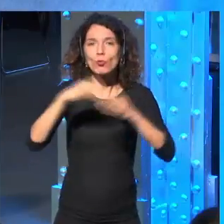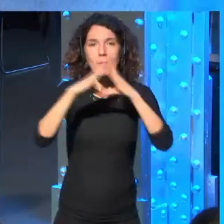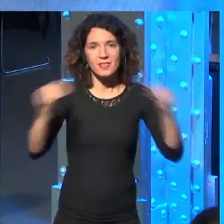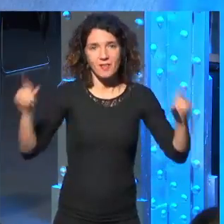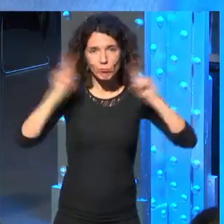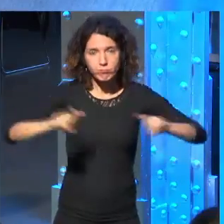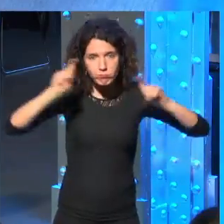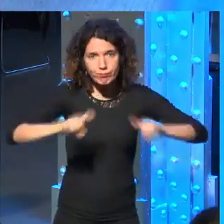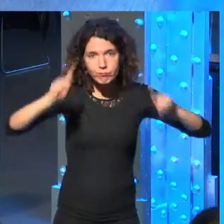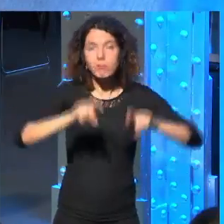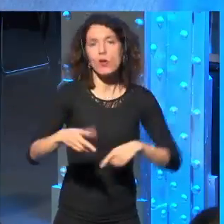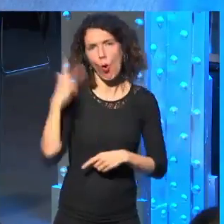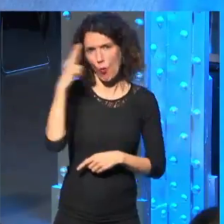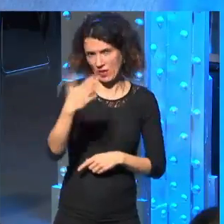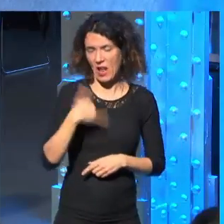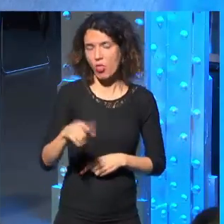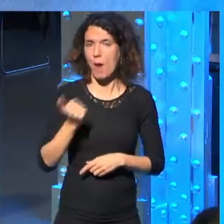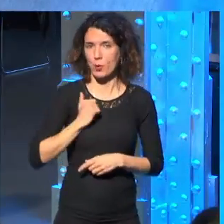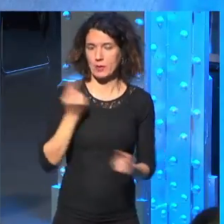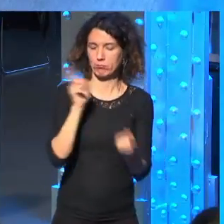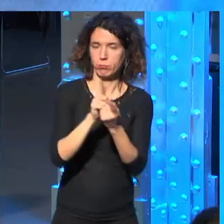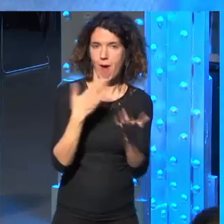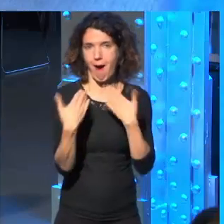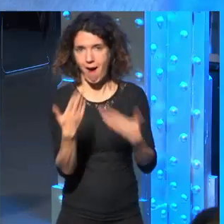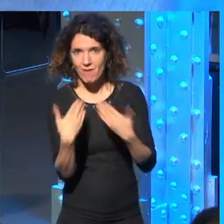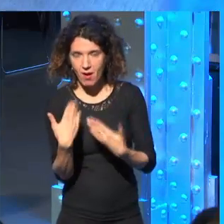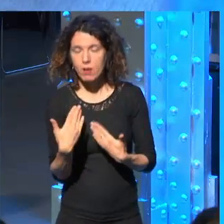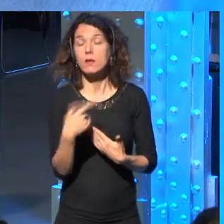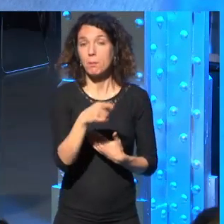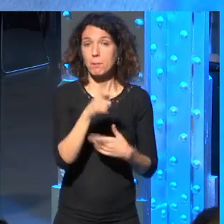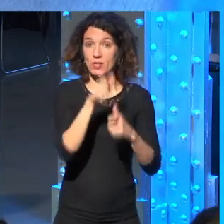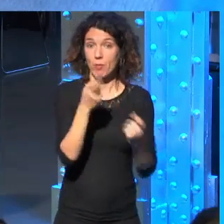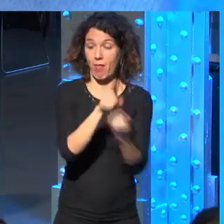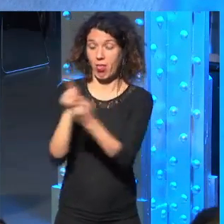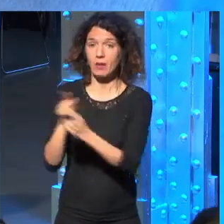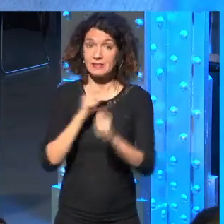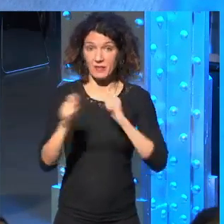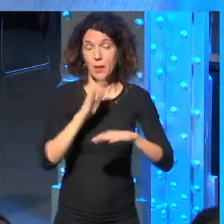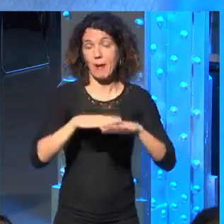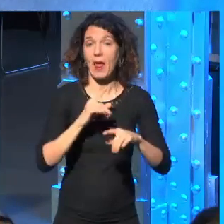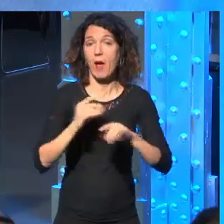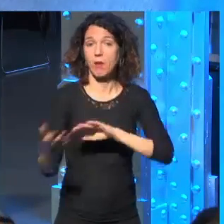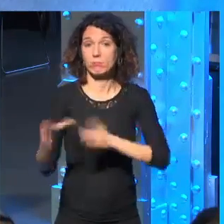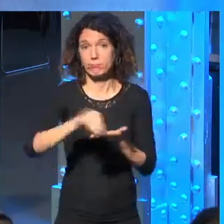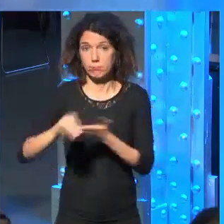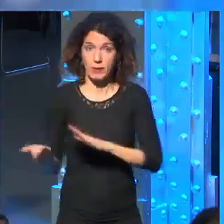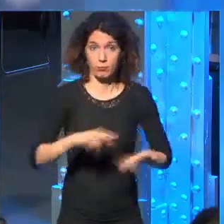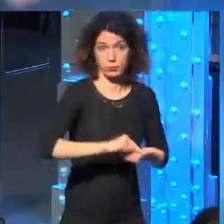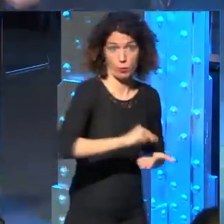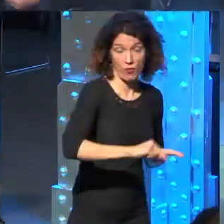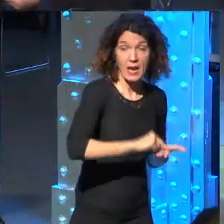I thought the people I interviewed for my first novel, if they were to be alive today, they would